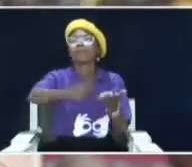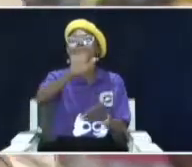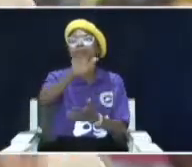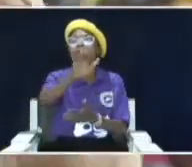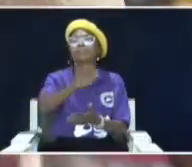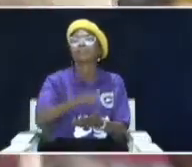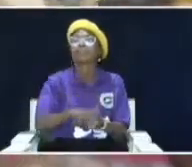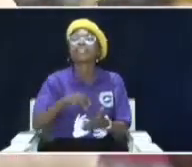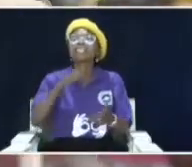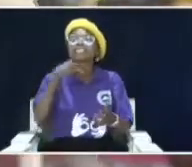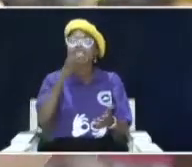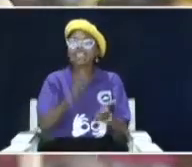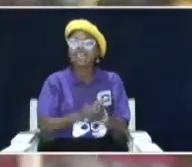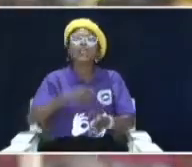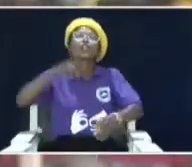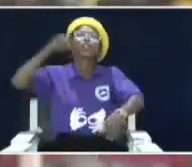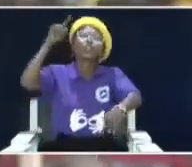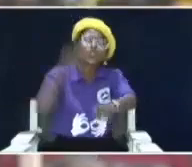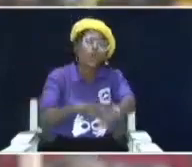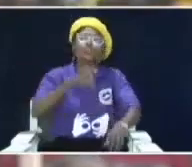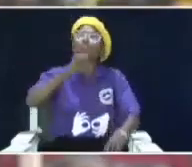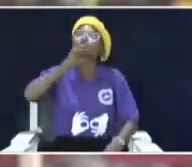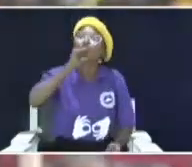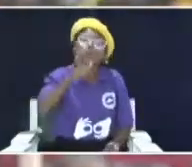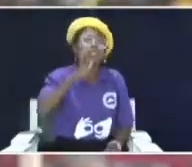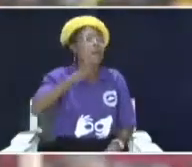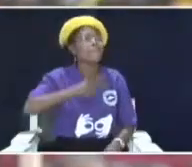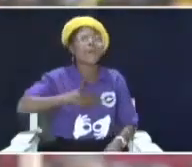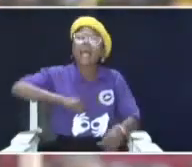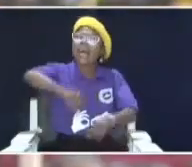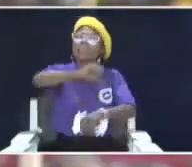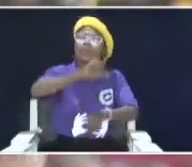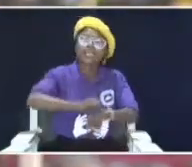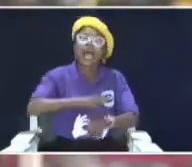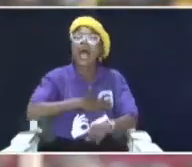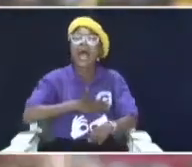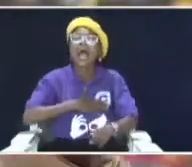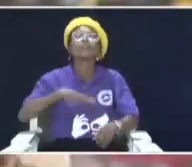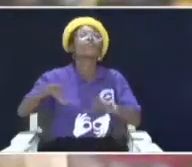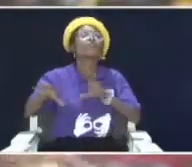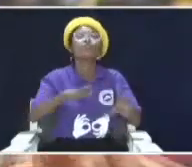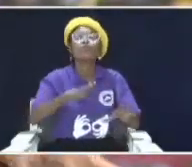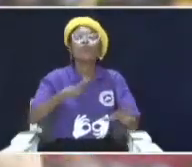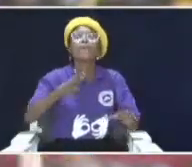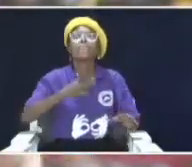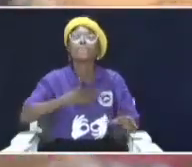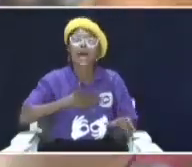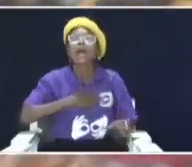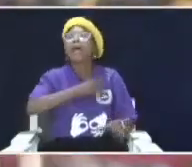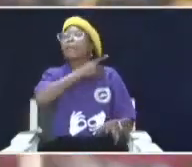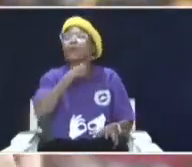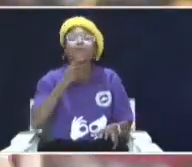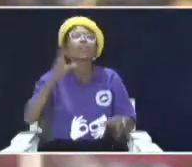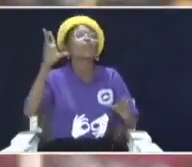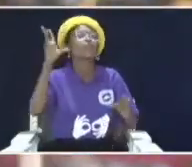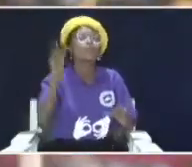Psalm 105 and verse 15, he said, touch not my anointed and do my prophet what?